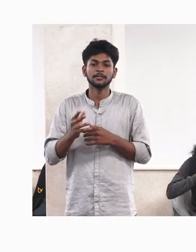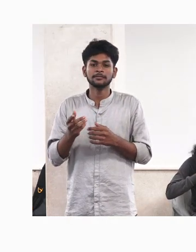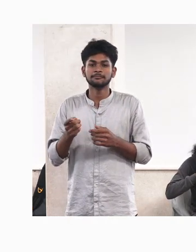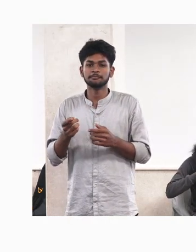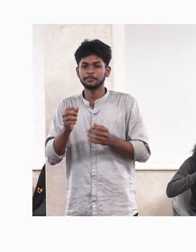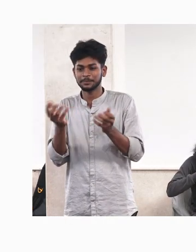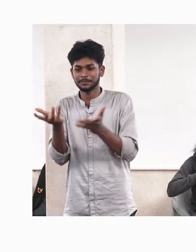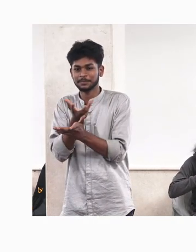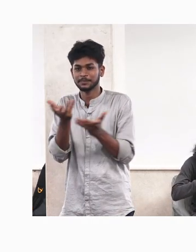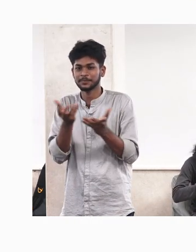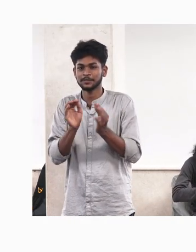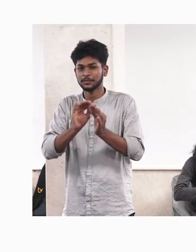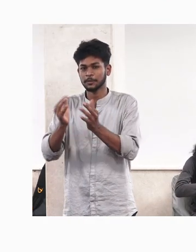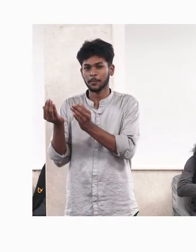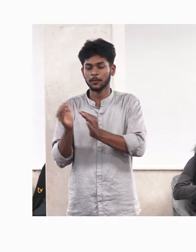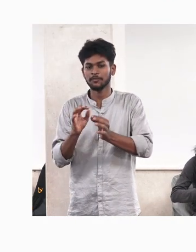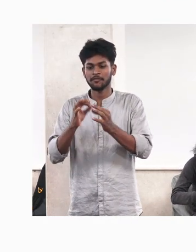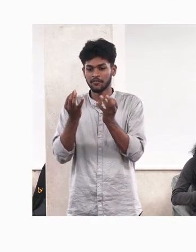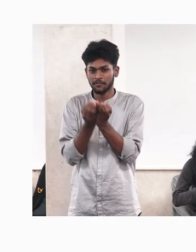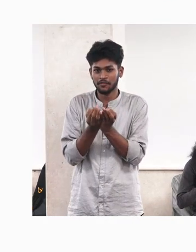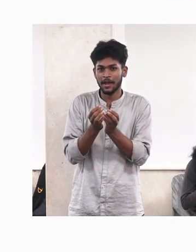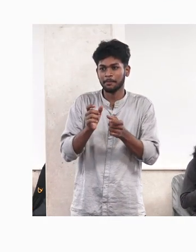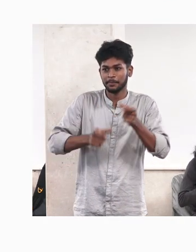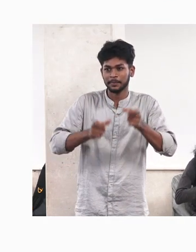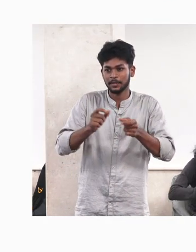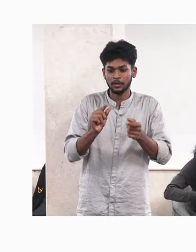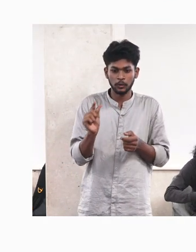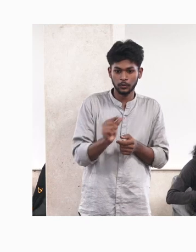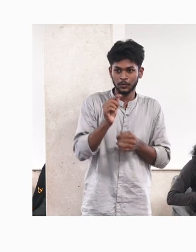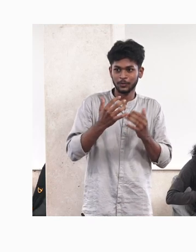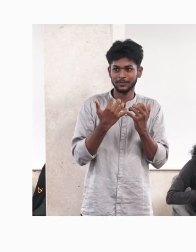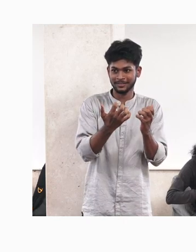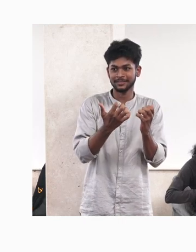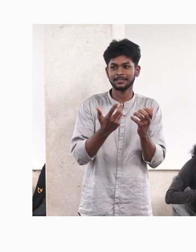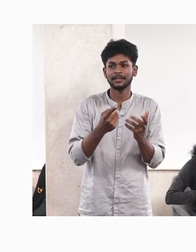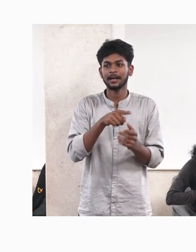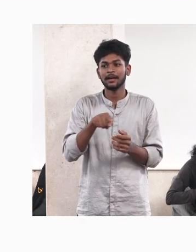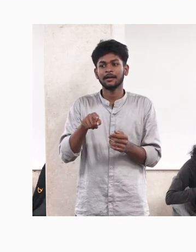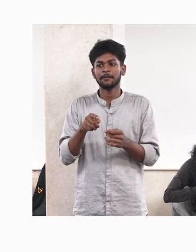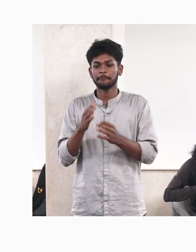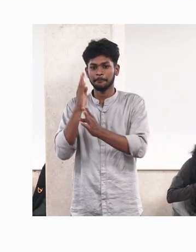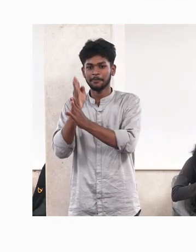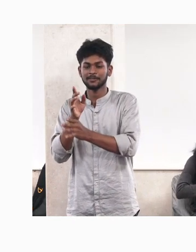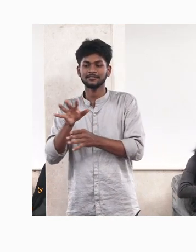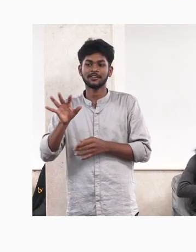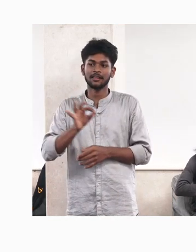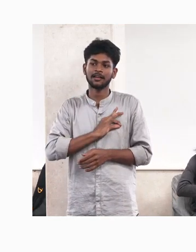peer supporter, family members, users. They really like this kind of approach because